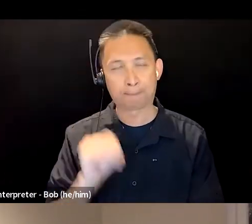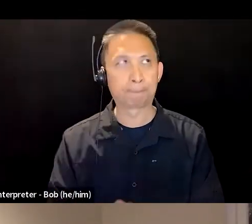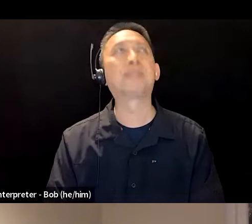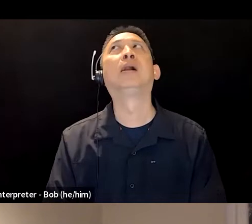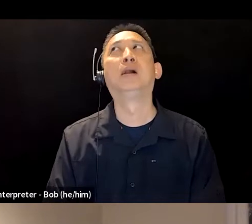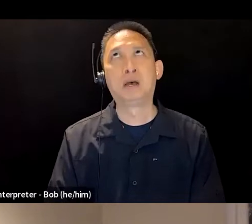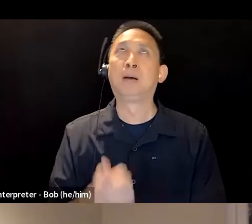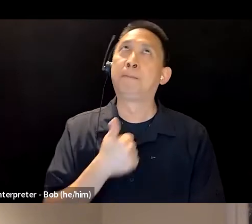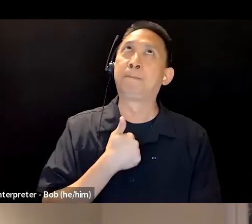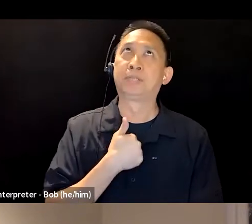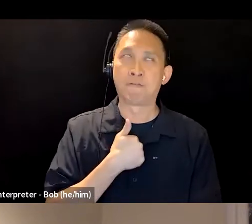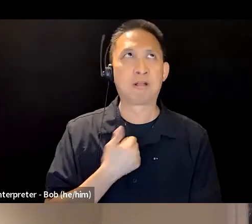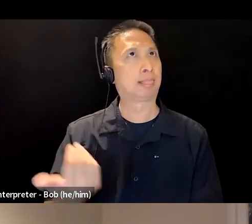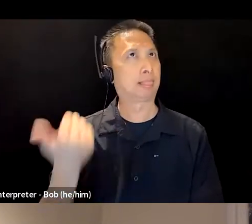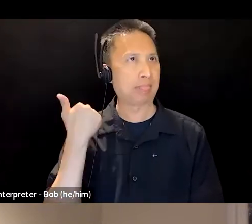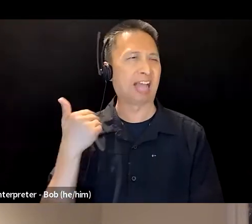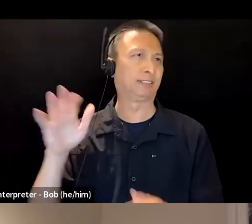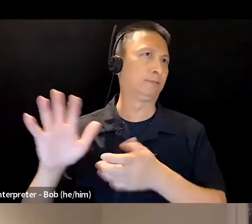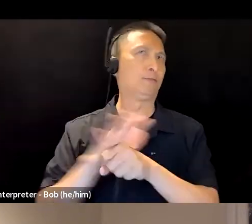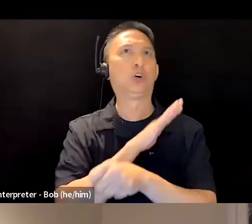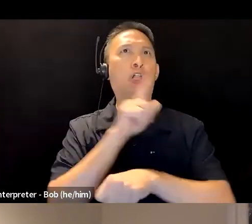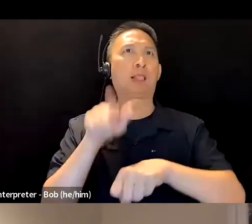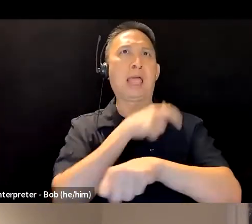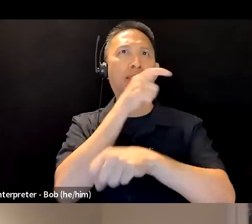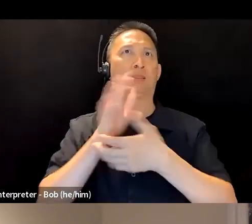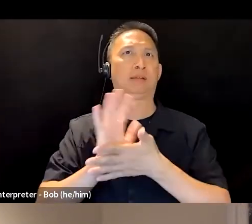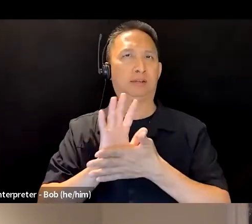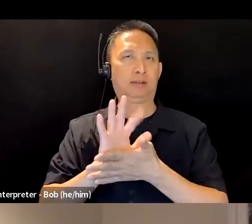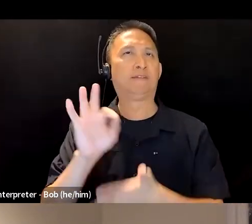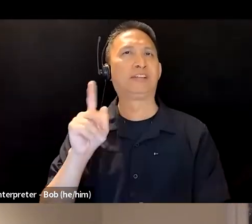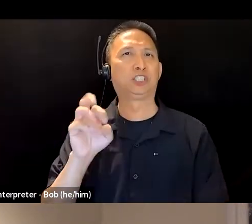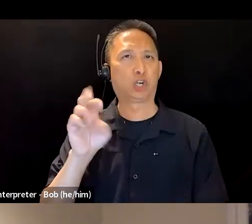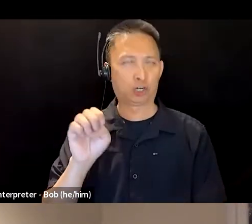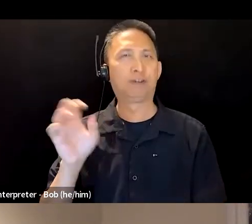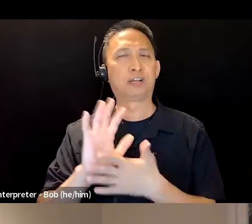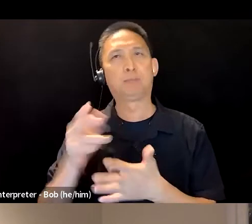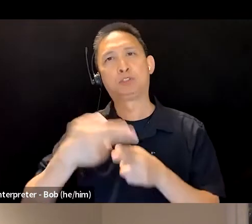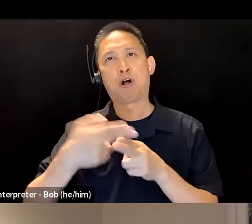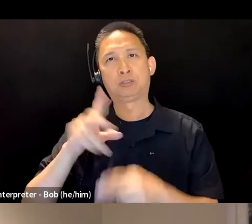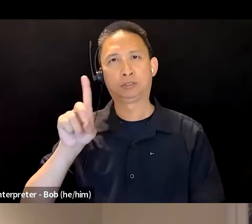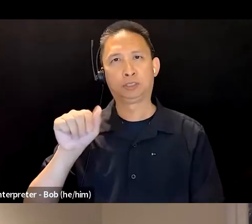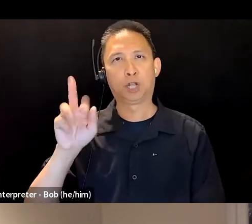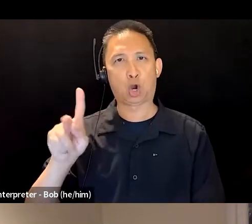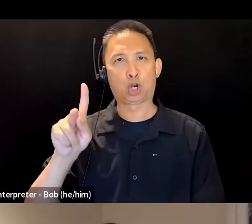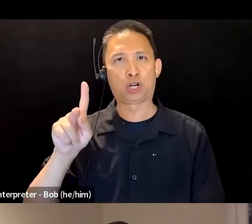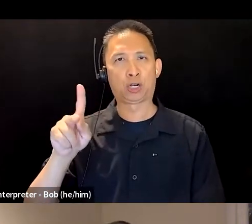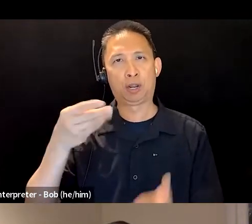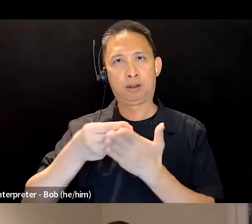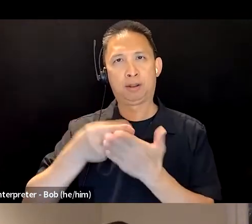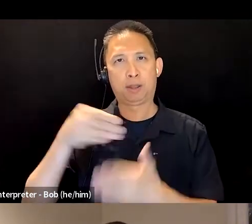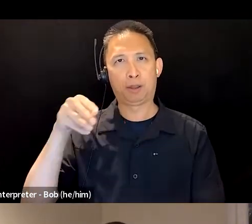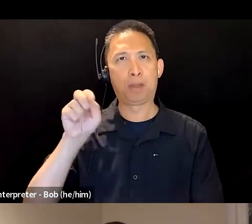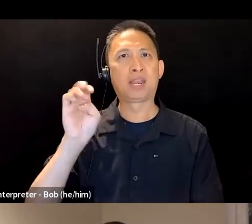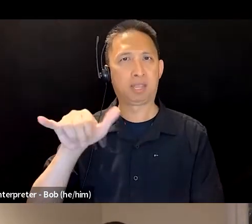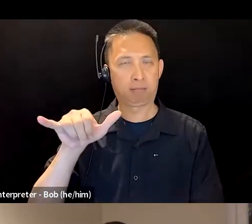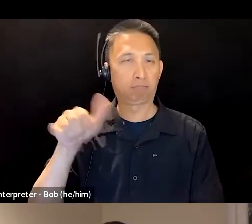the last feature film that I directed was called Dark Money. And that it was pretty much a public